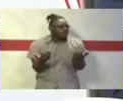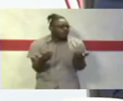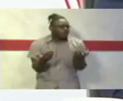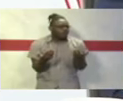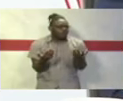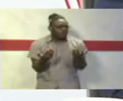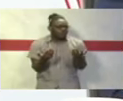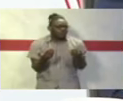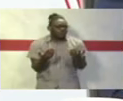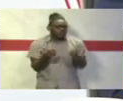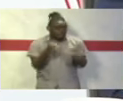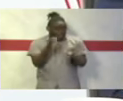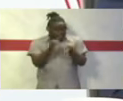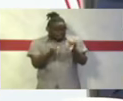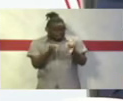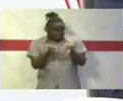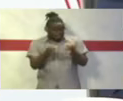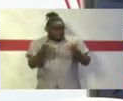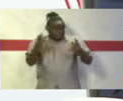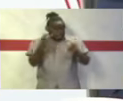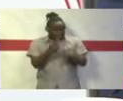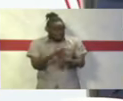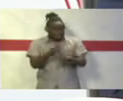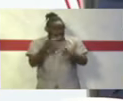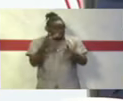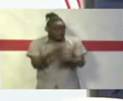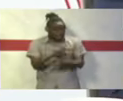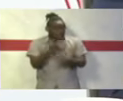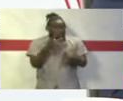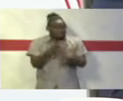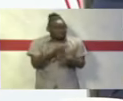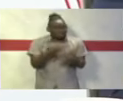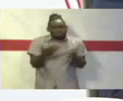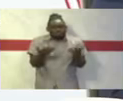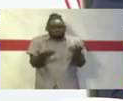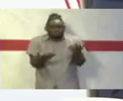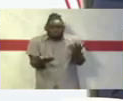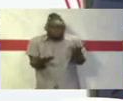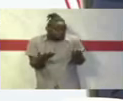worst case scenarios included our purchase of a number of pulse